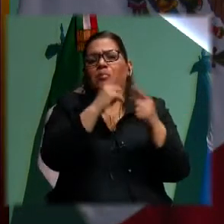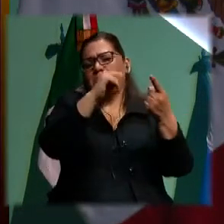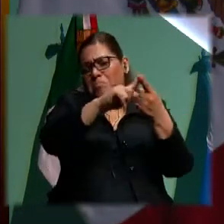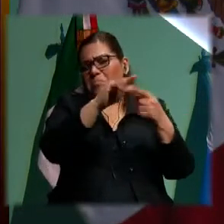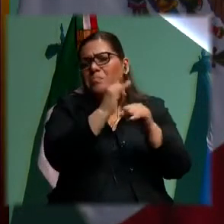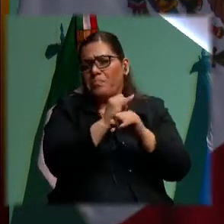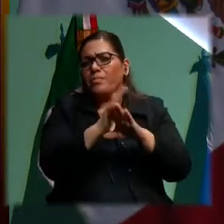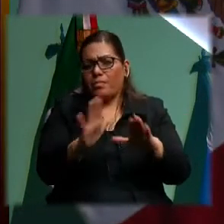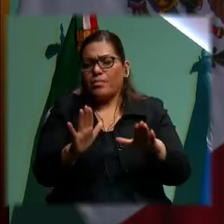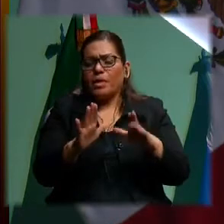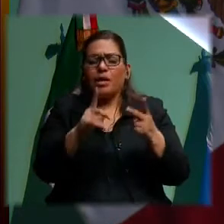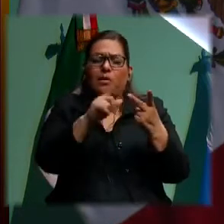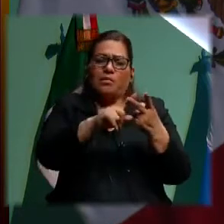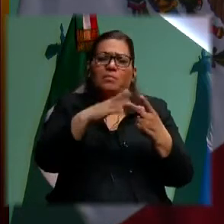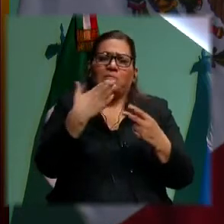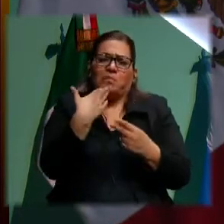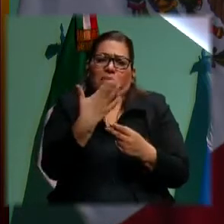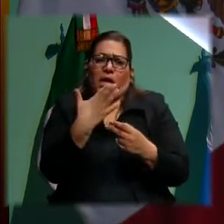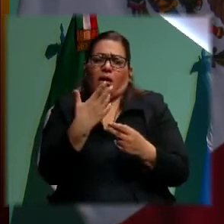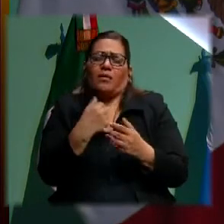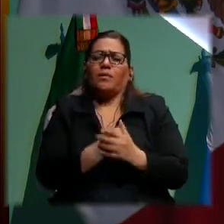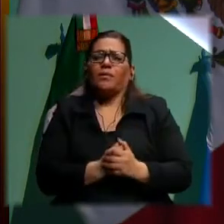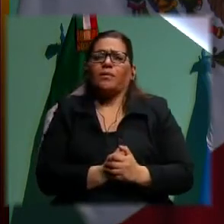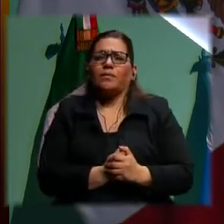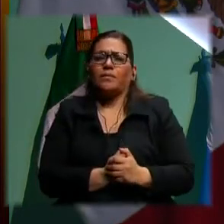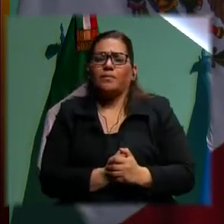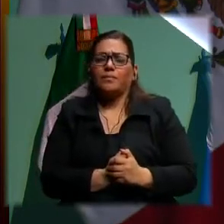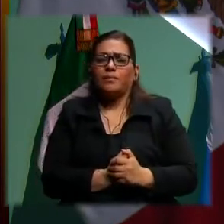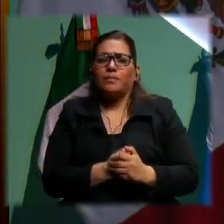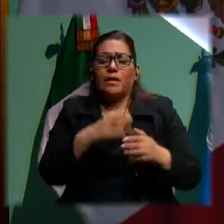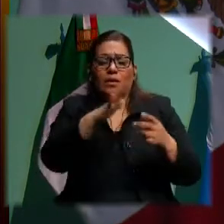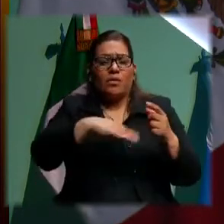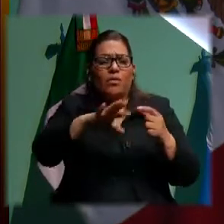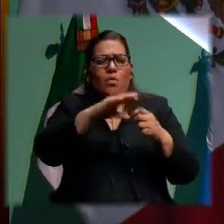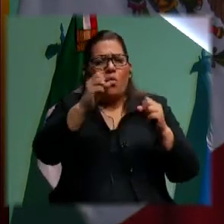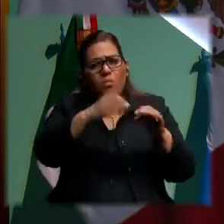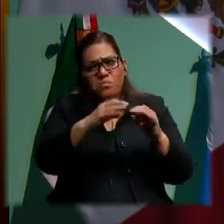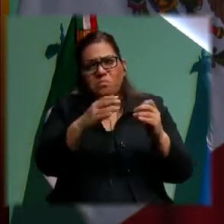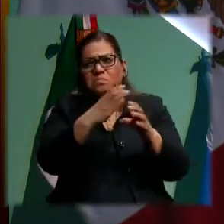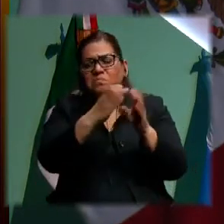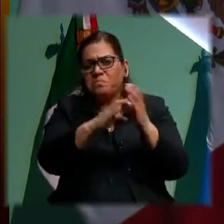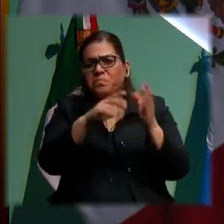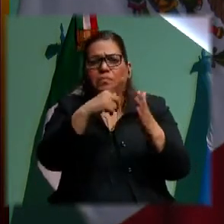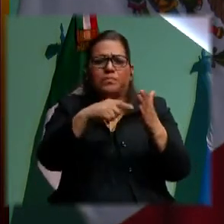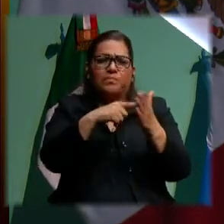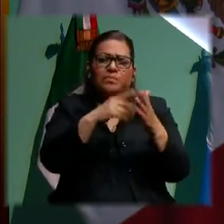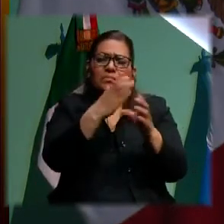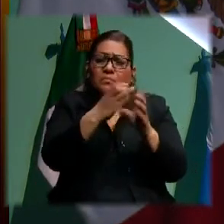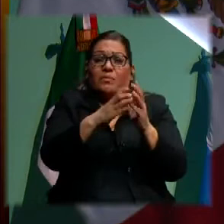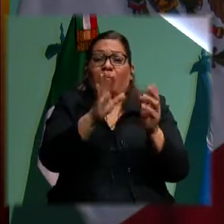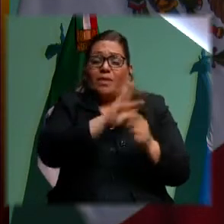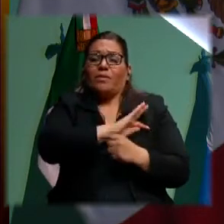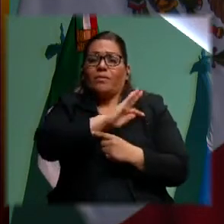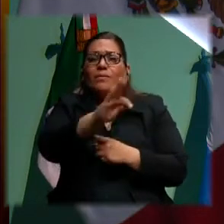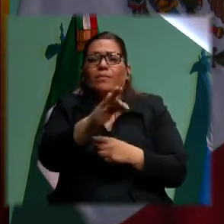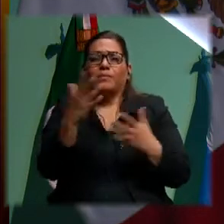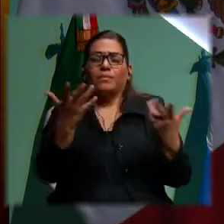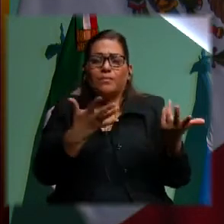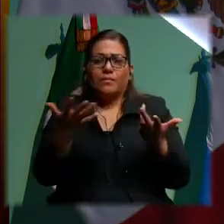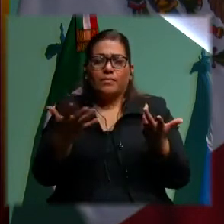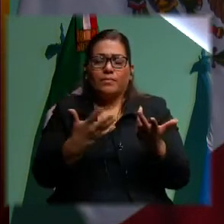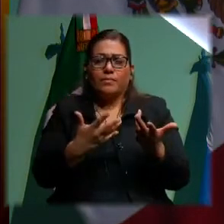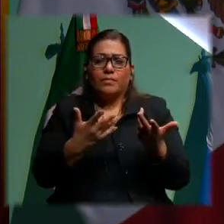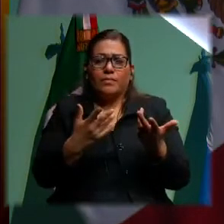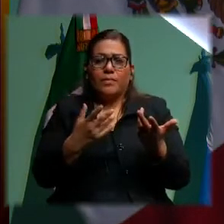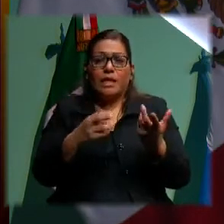goods, that can indeed make the whole of the village sustainable, have no rules about what to